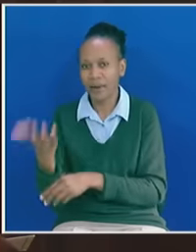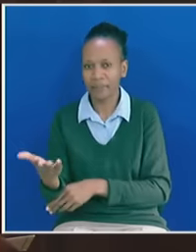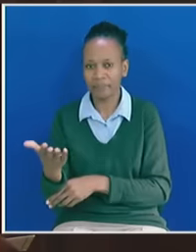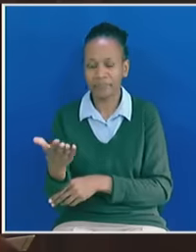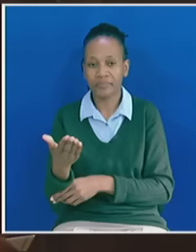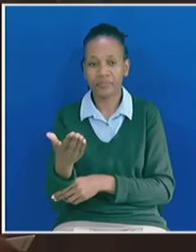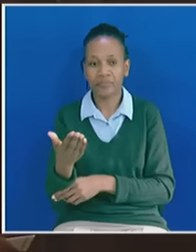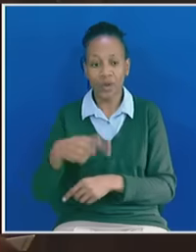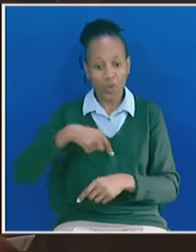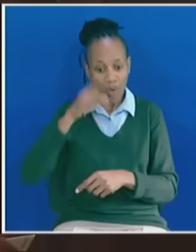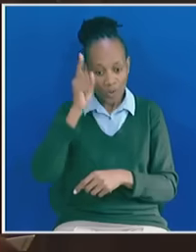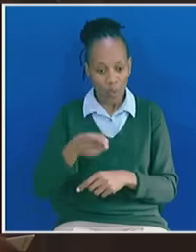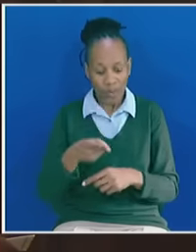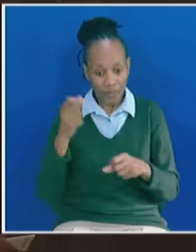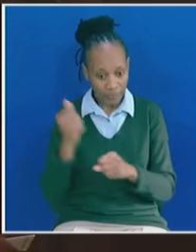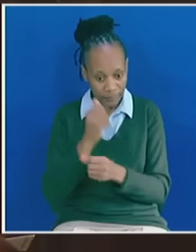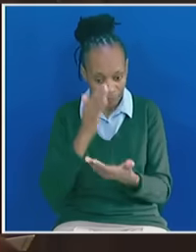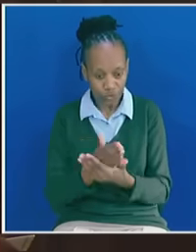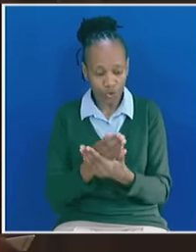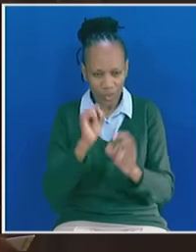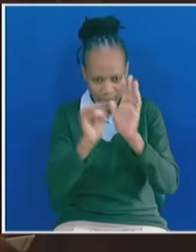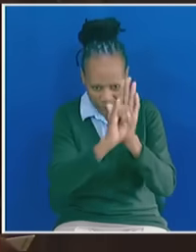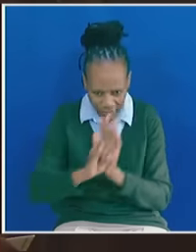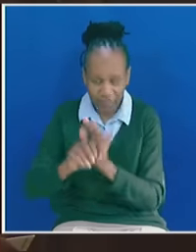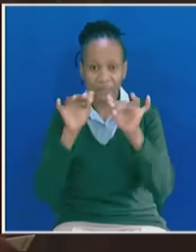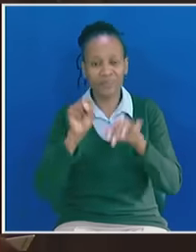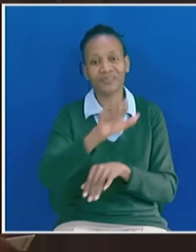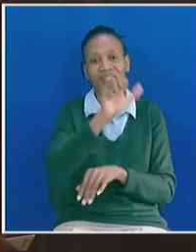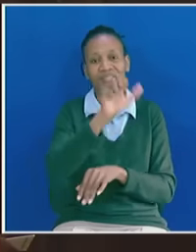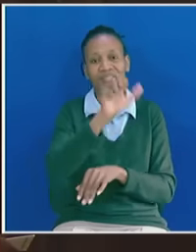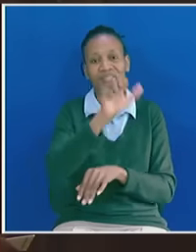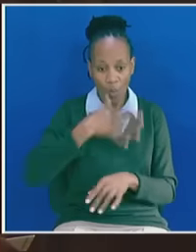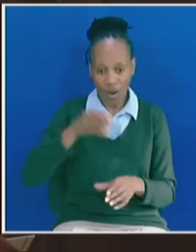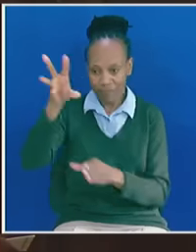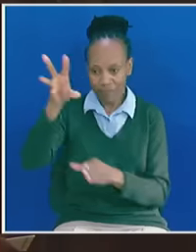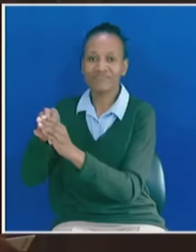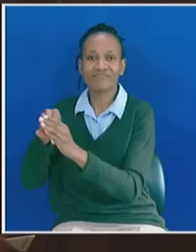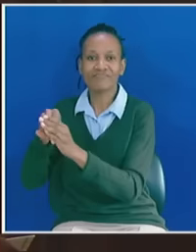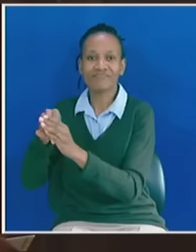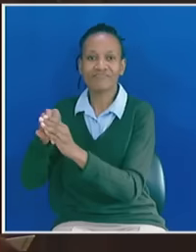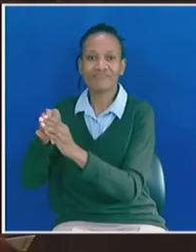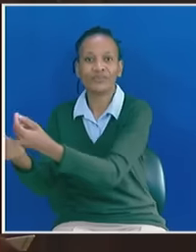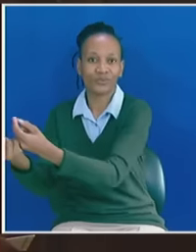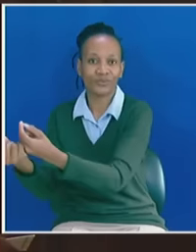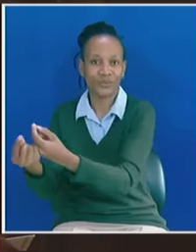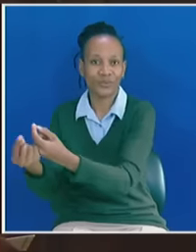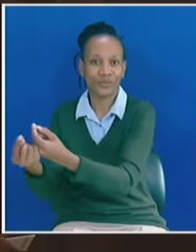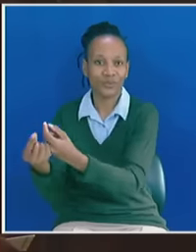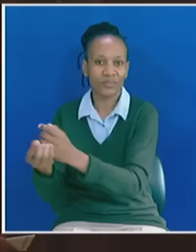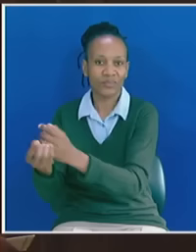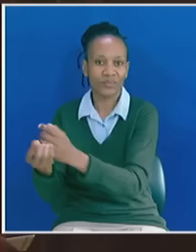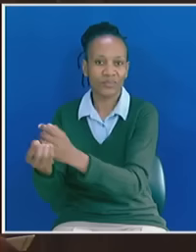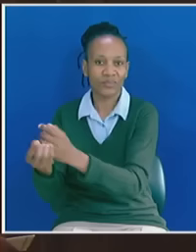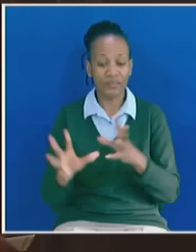to be undertaken to identify South Africans who want to join terrorist groups and to prevent the expansion in this regard.